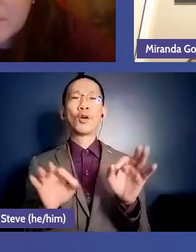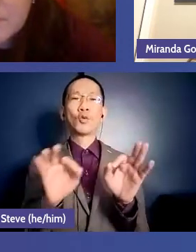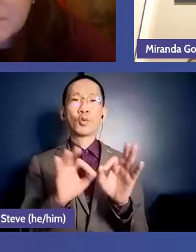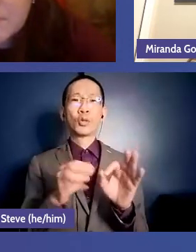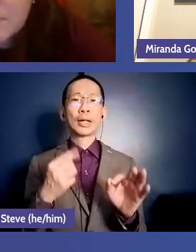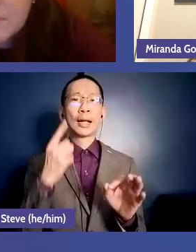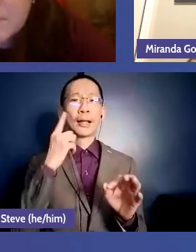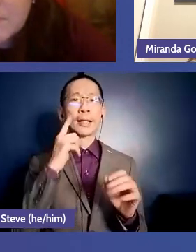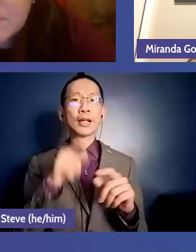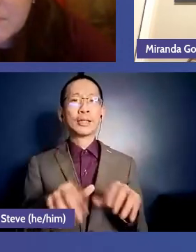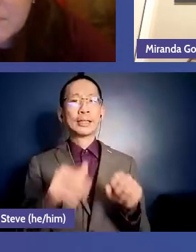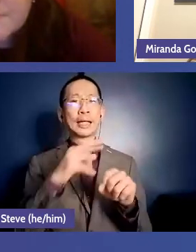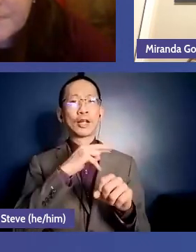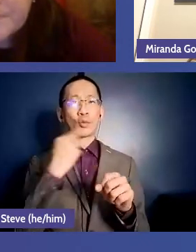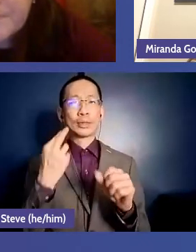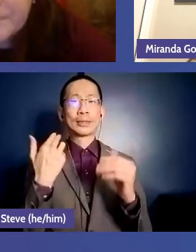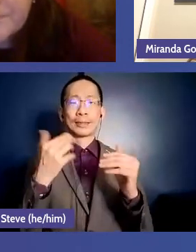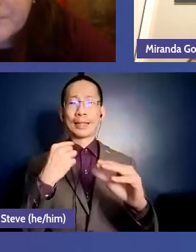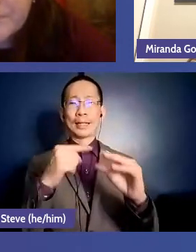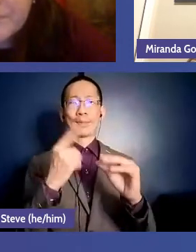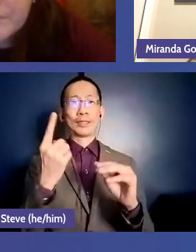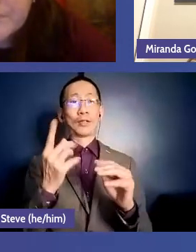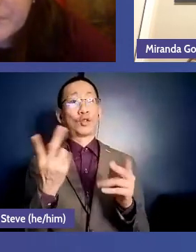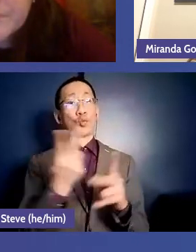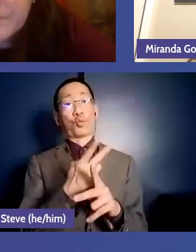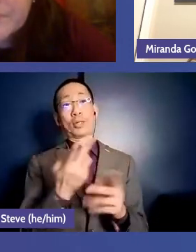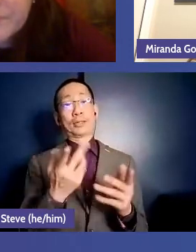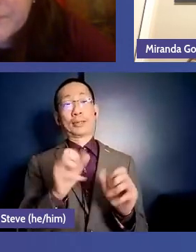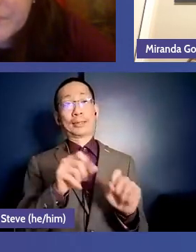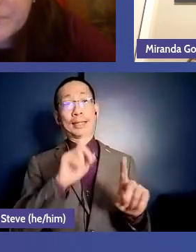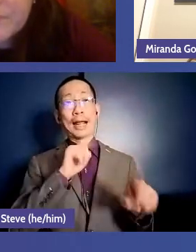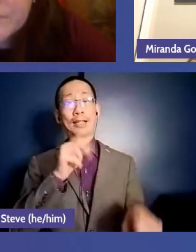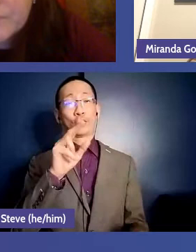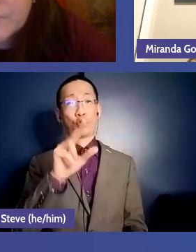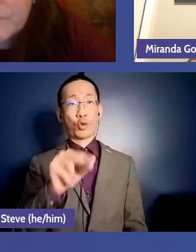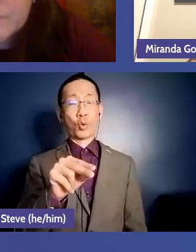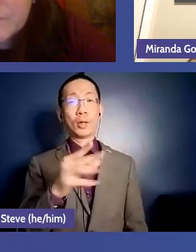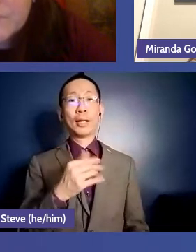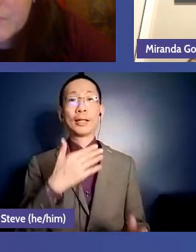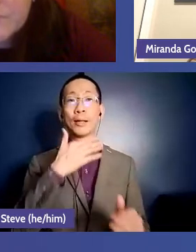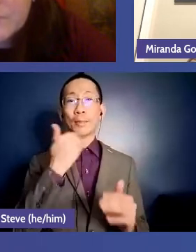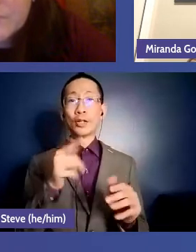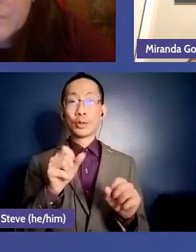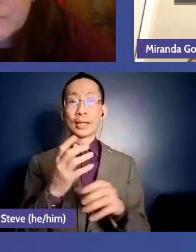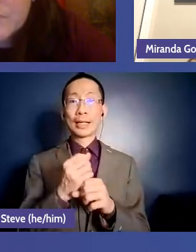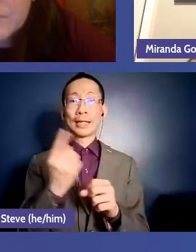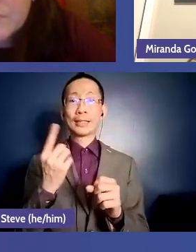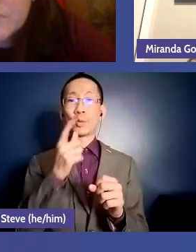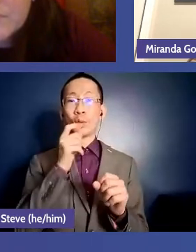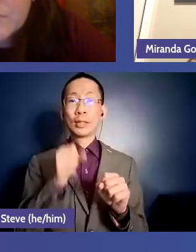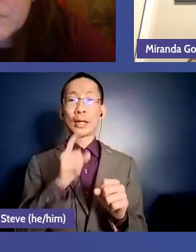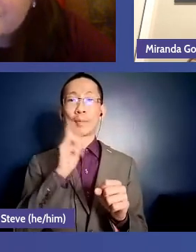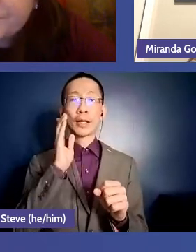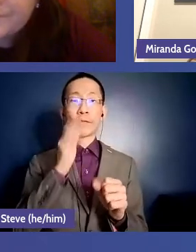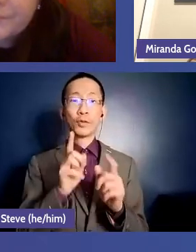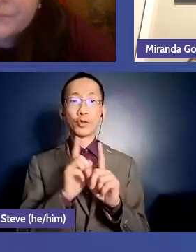take a risk and email somebody. The worst thing that you can get is a no. And the best thing you can get is someone who can be a future